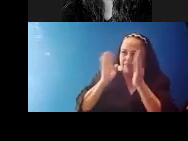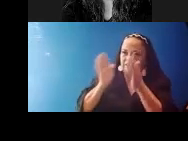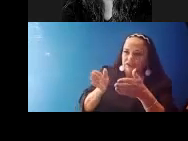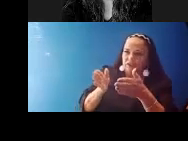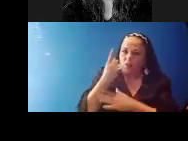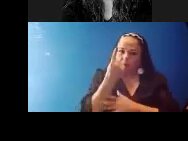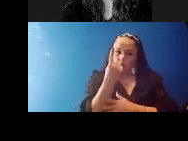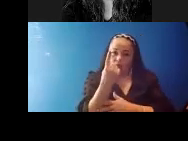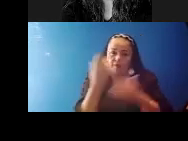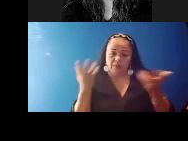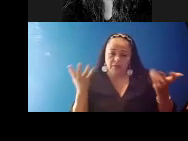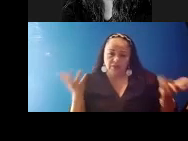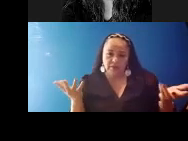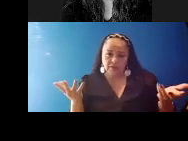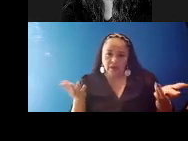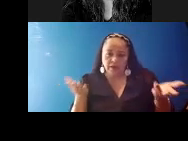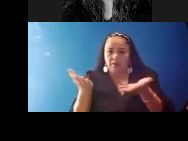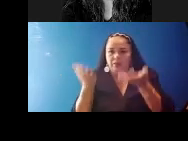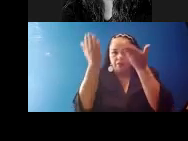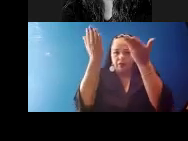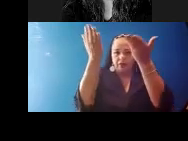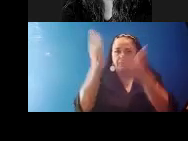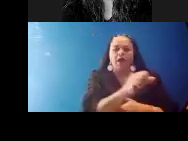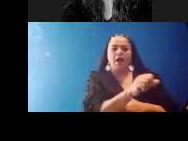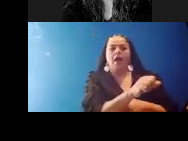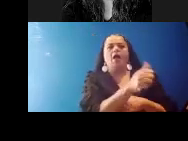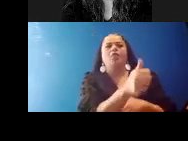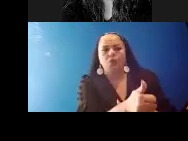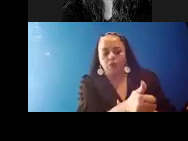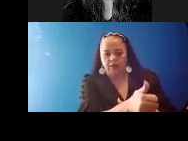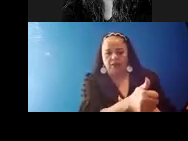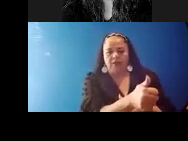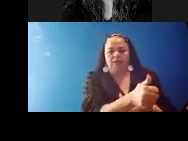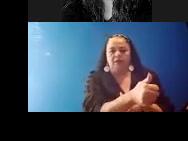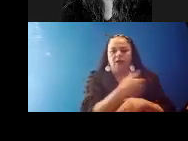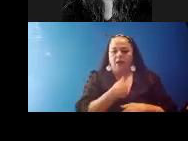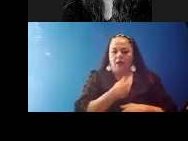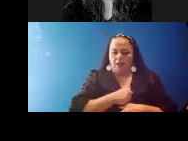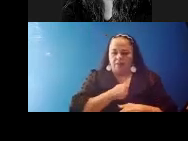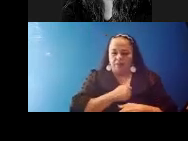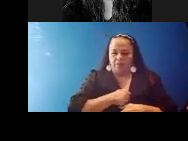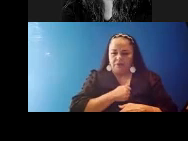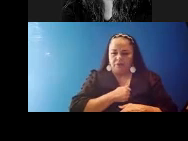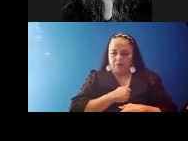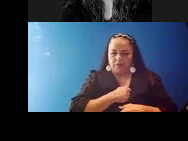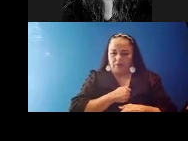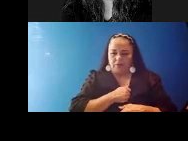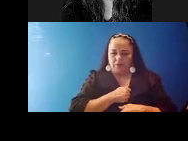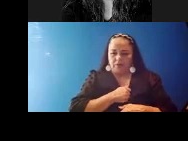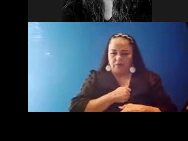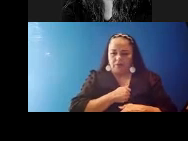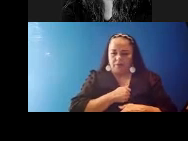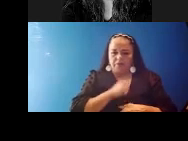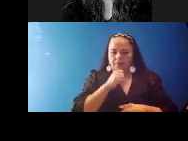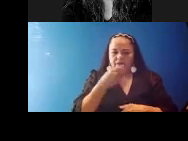them is lifting up this notion of othering. And I'm sorry, the Haas, they're not the Haas Institute